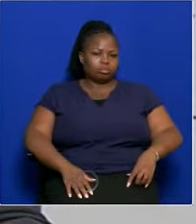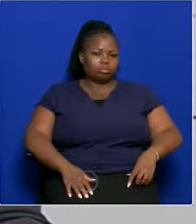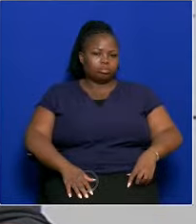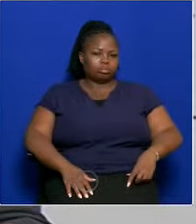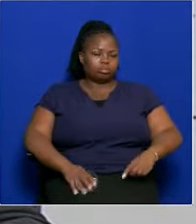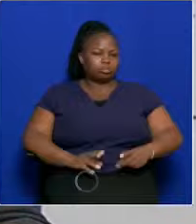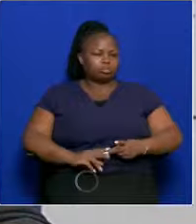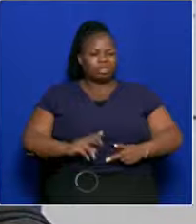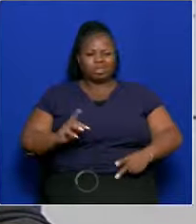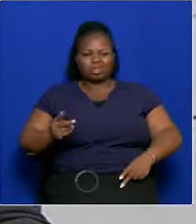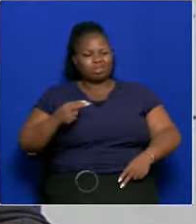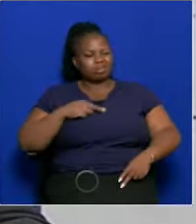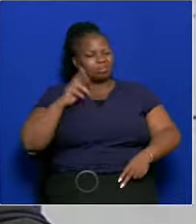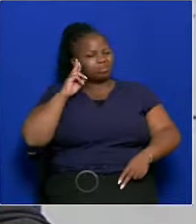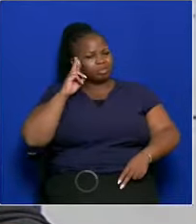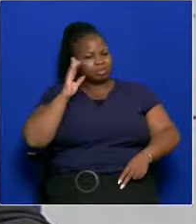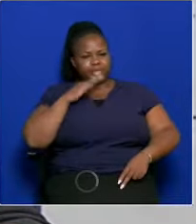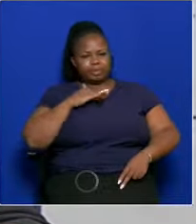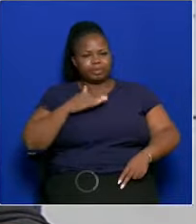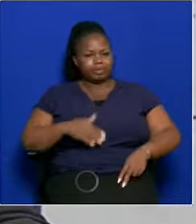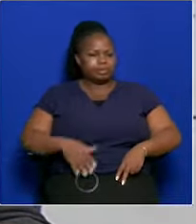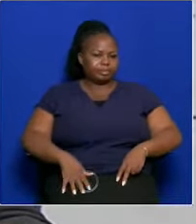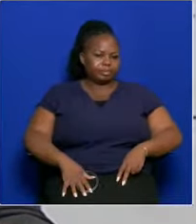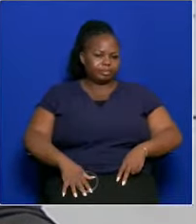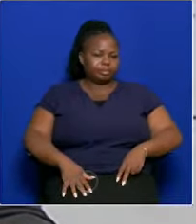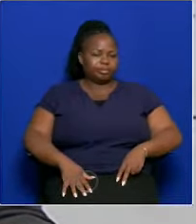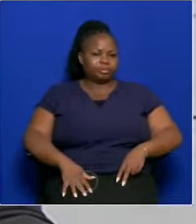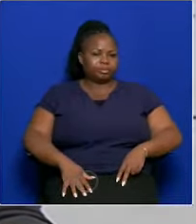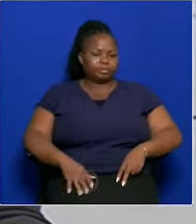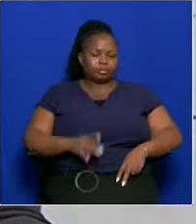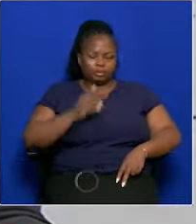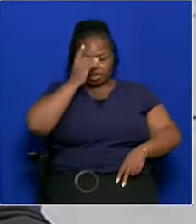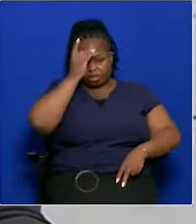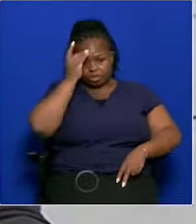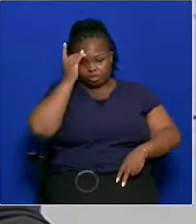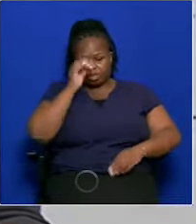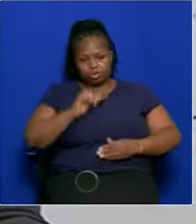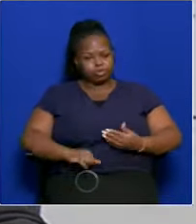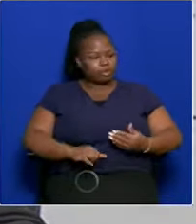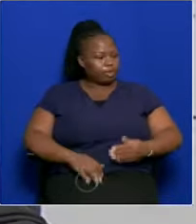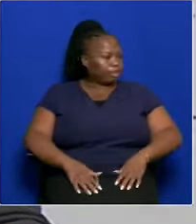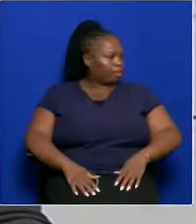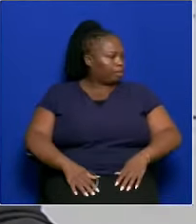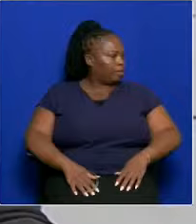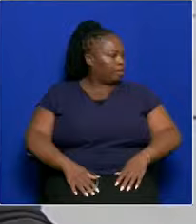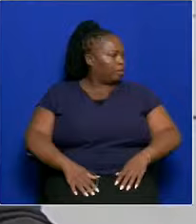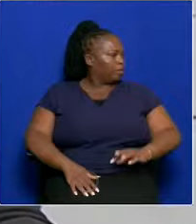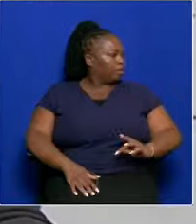but I've seen there was a call in March, and the other one